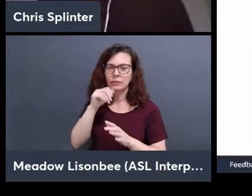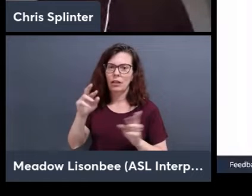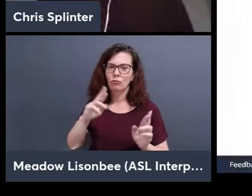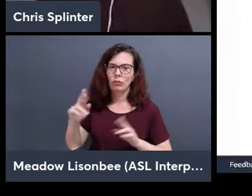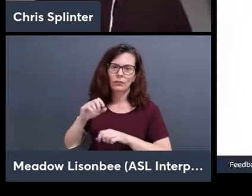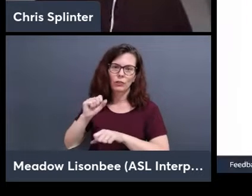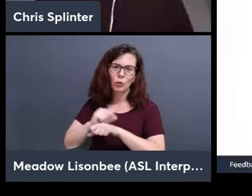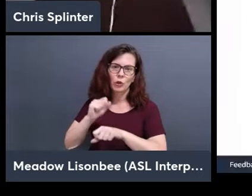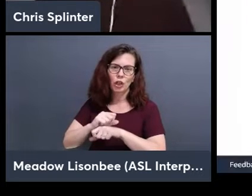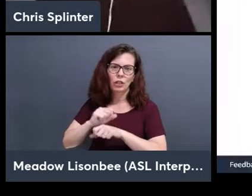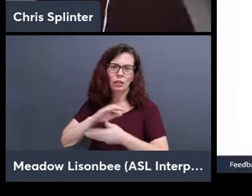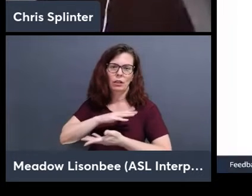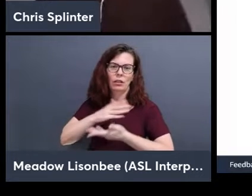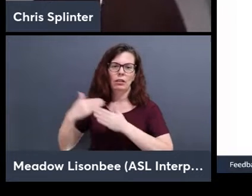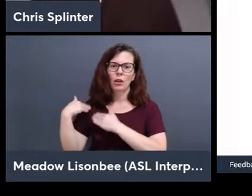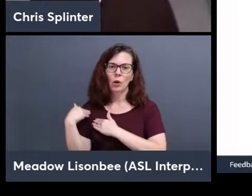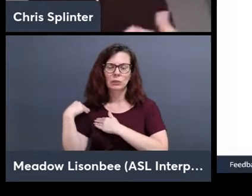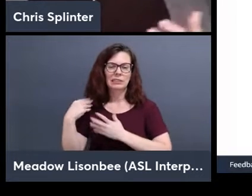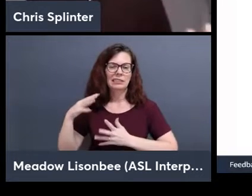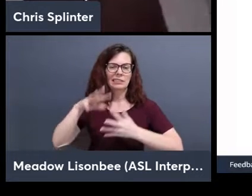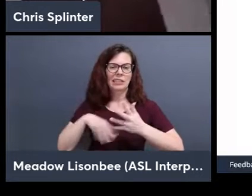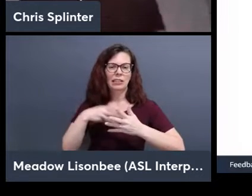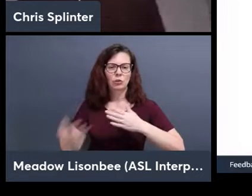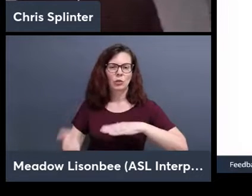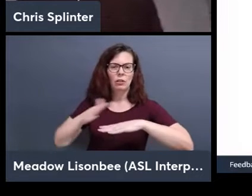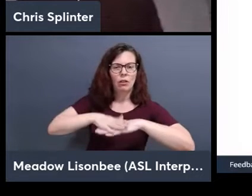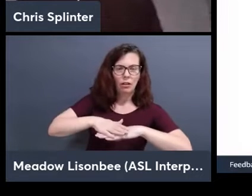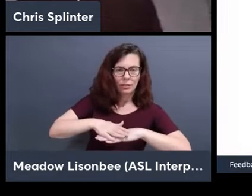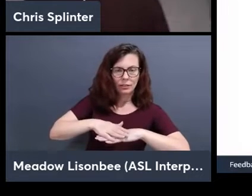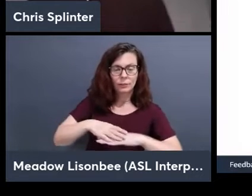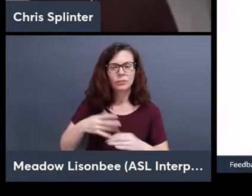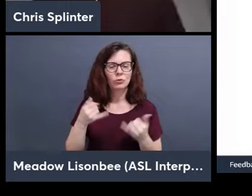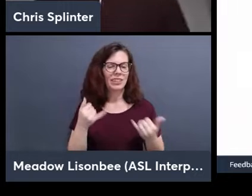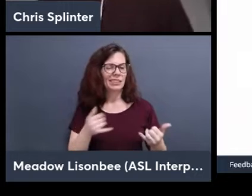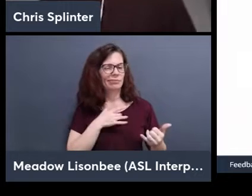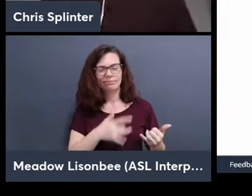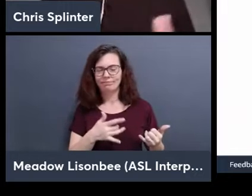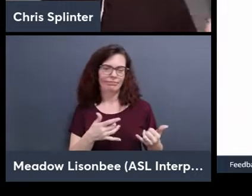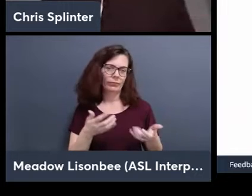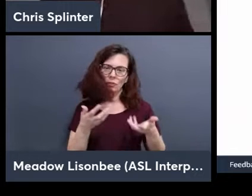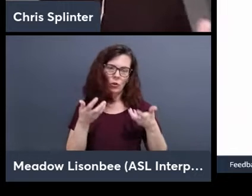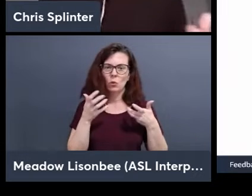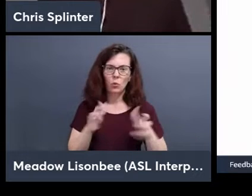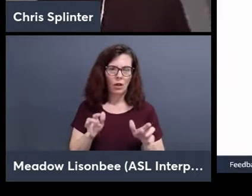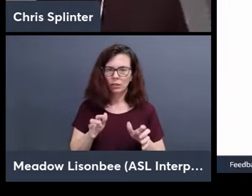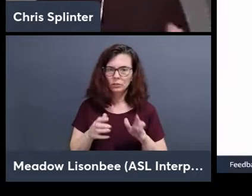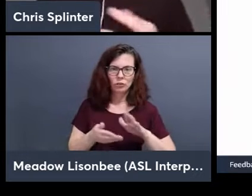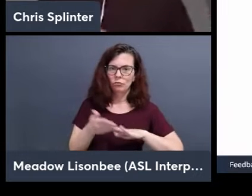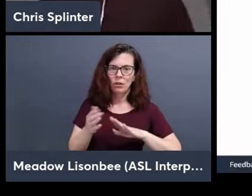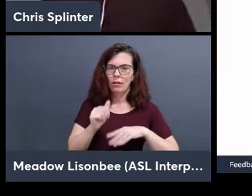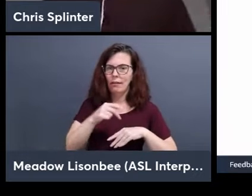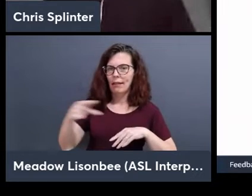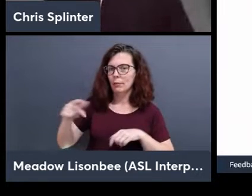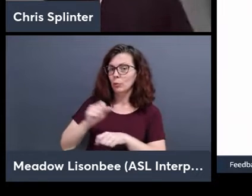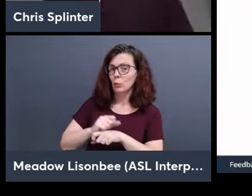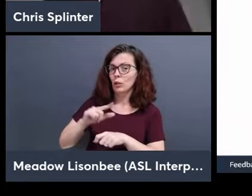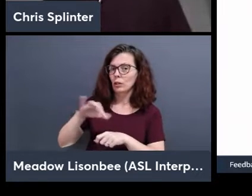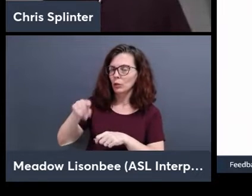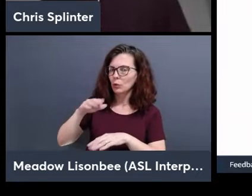scheduled onto them. And at this time, and in general, you typically don't want to run your application workloads on